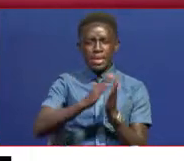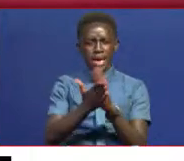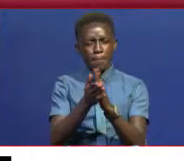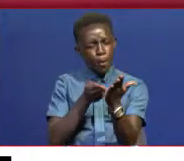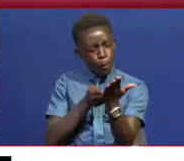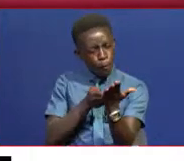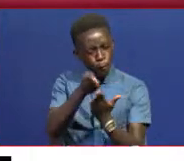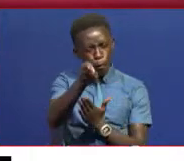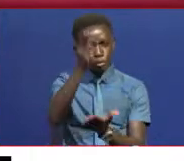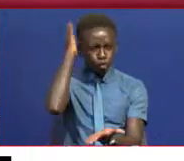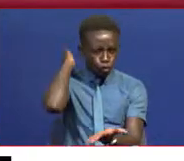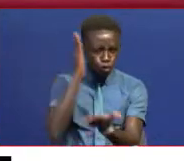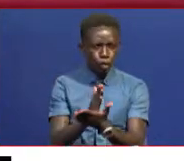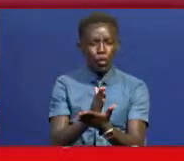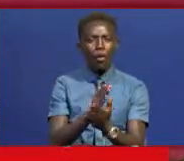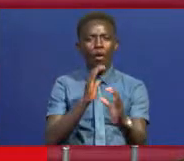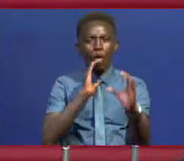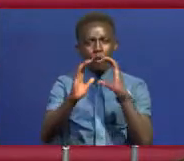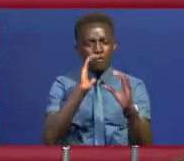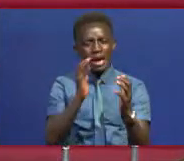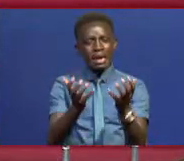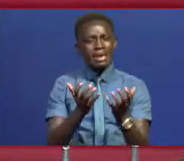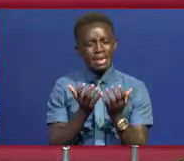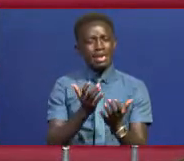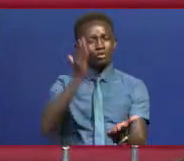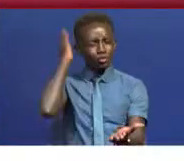that requires a truthful and an honest man.